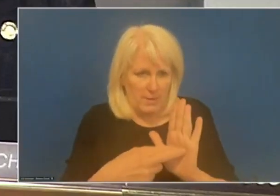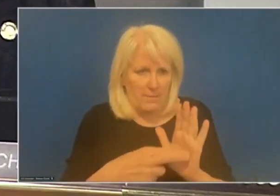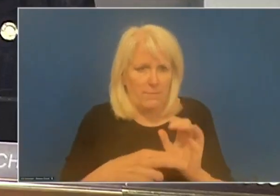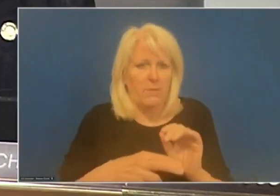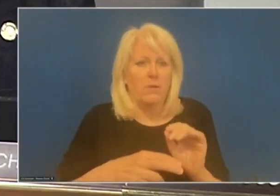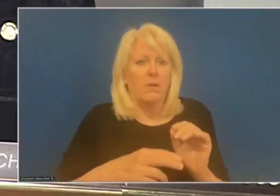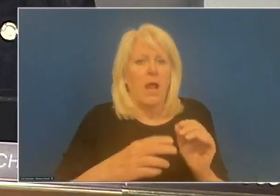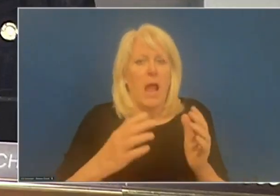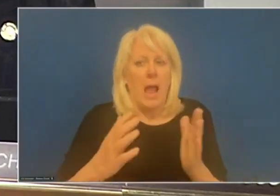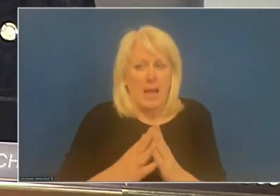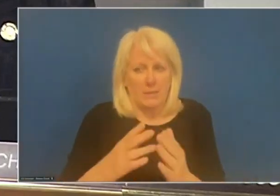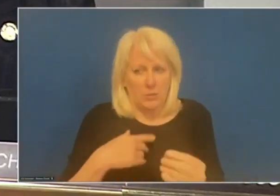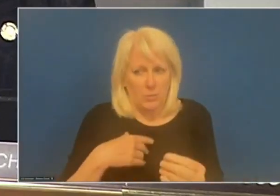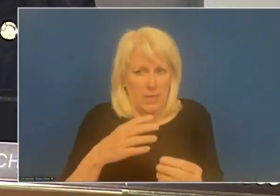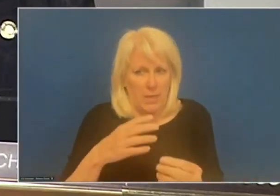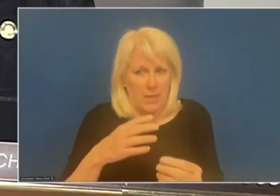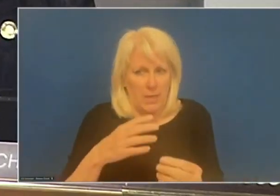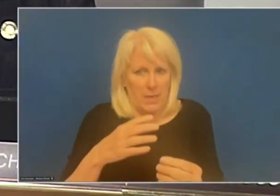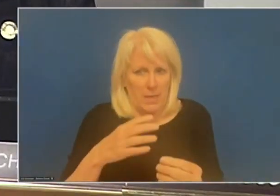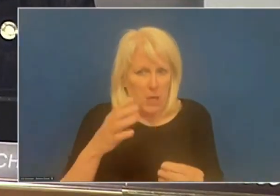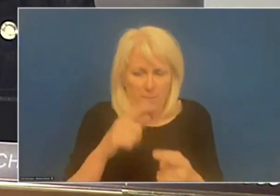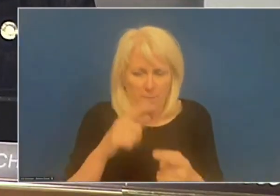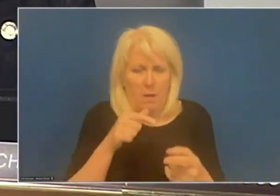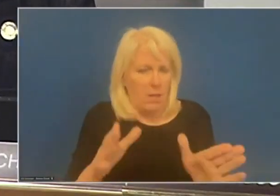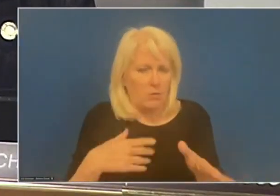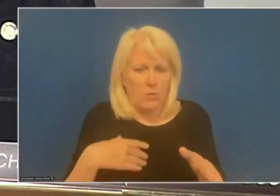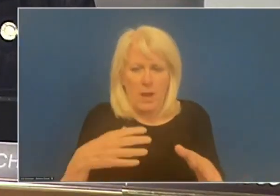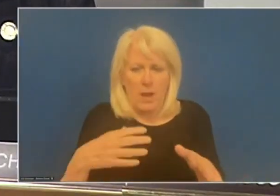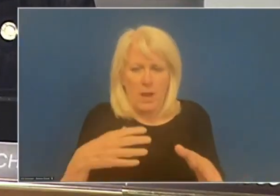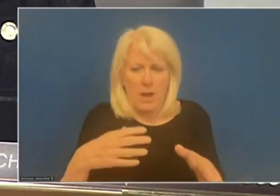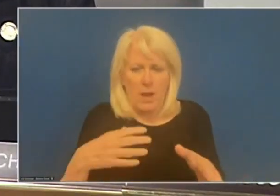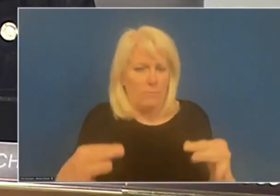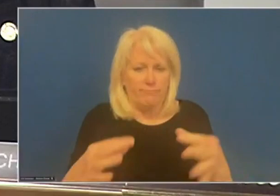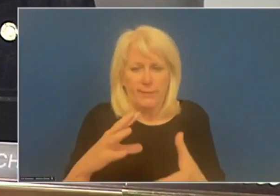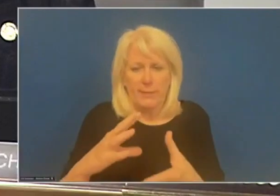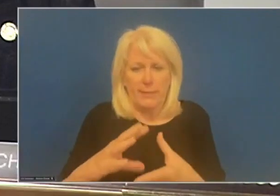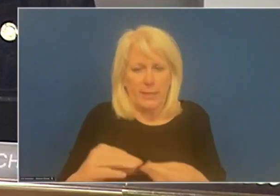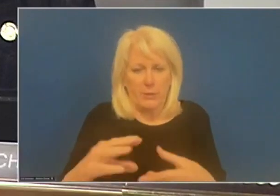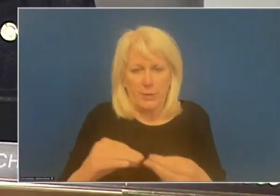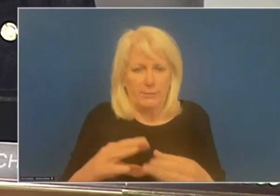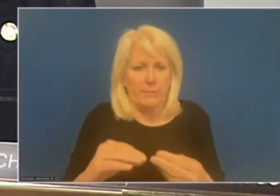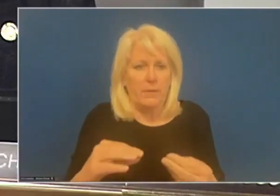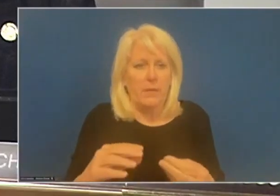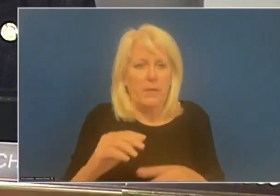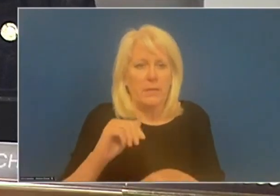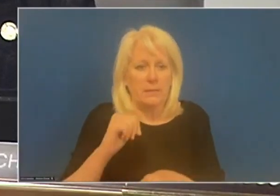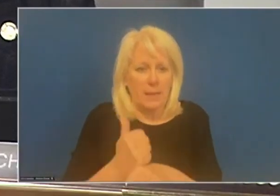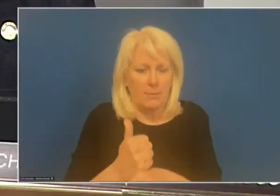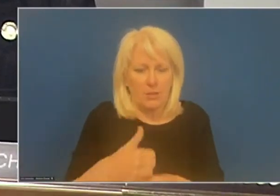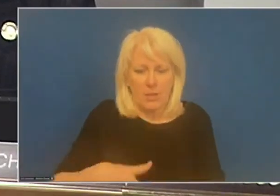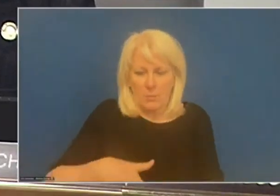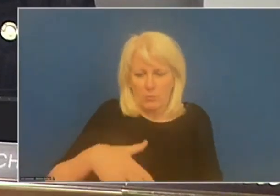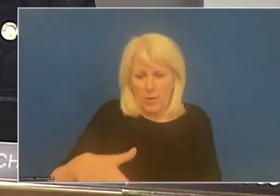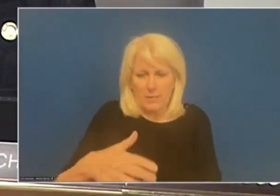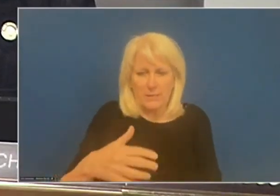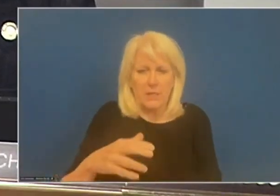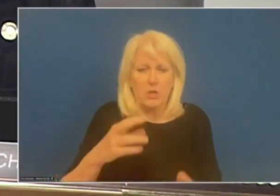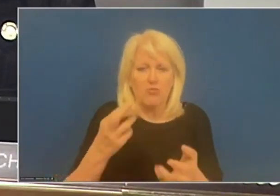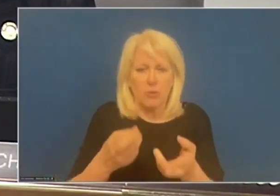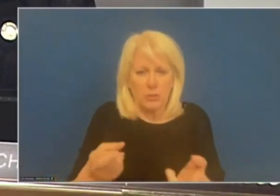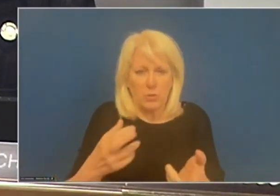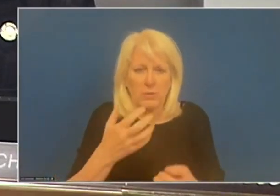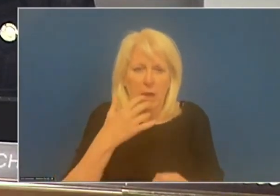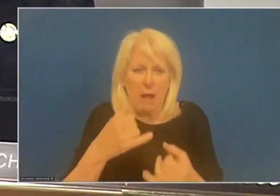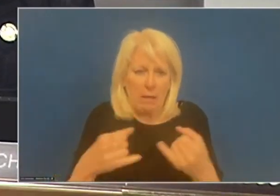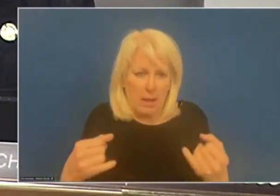not granted a public hearing. The amendment would establish a pregnancy resource hotline requiring a woman